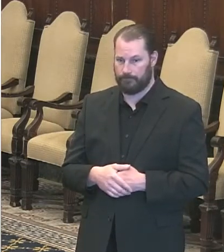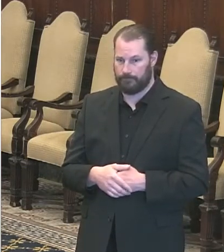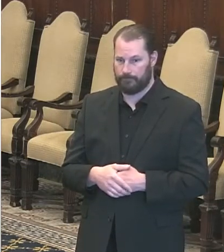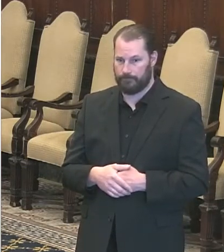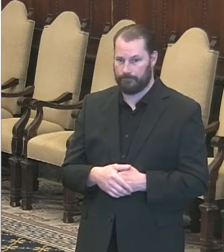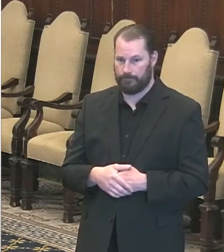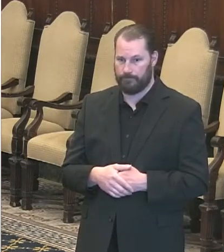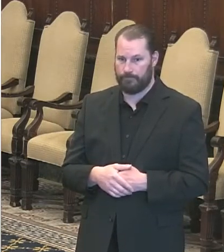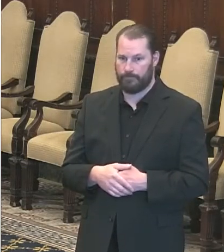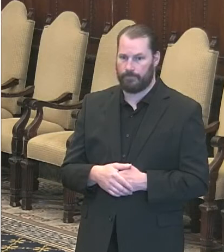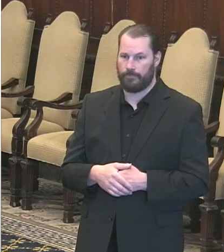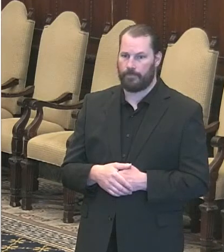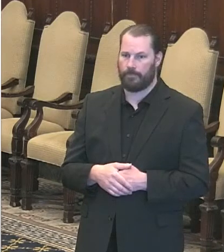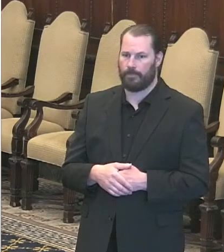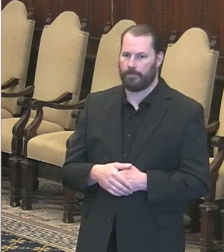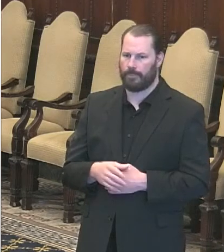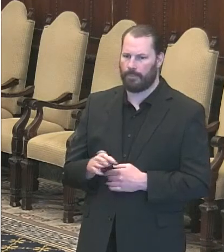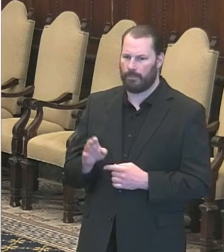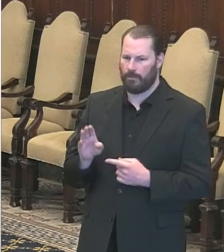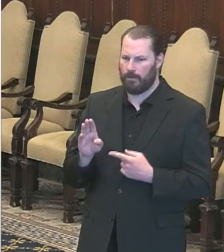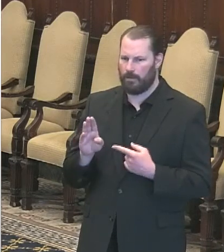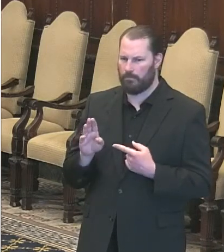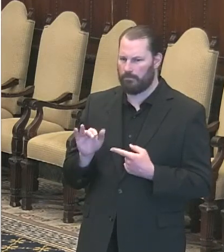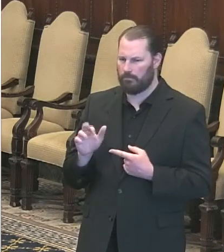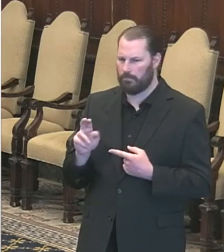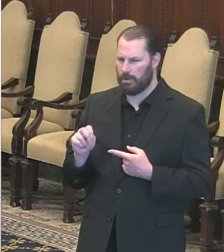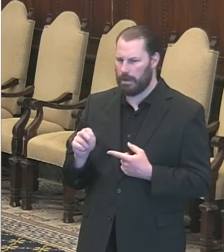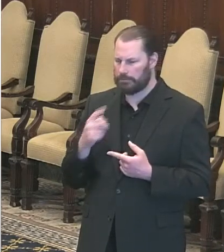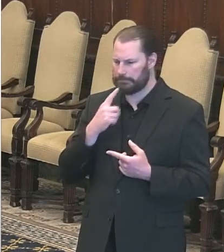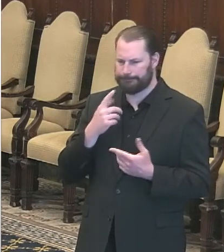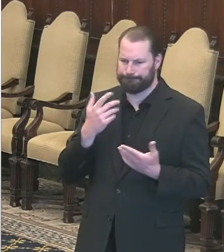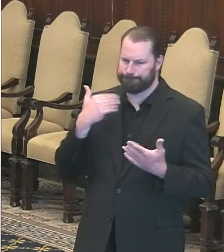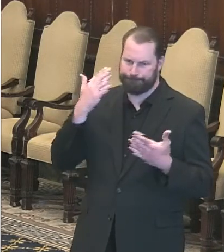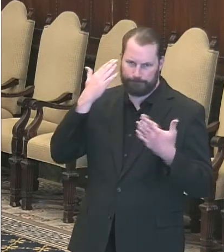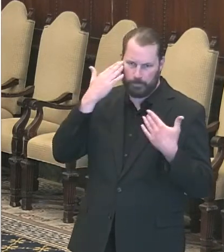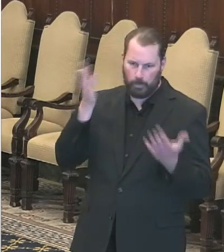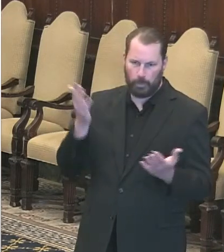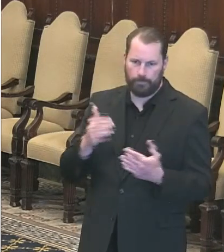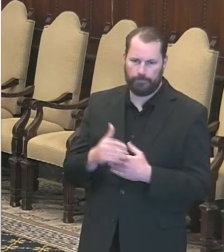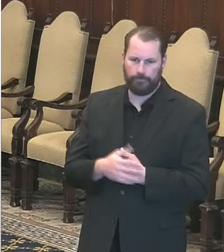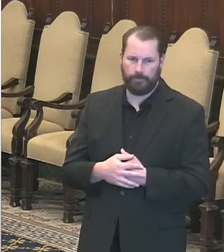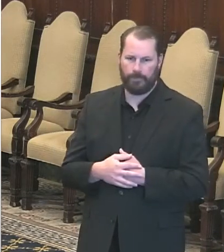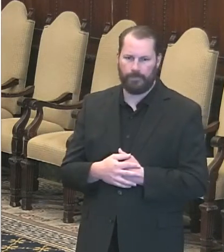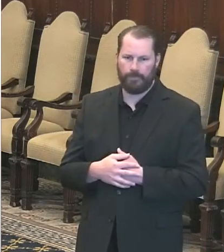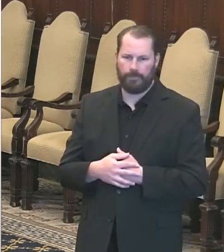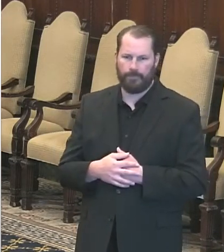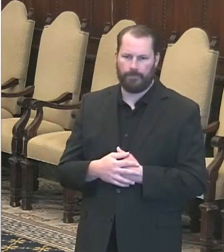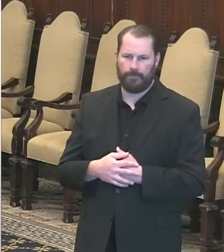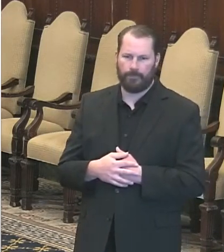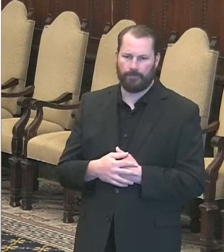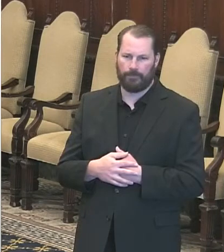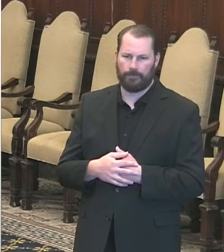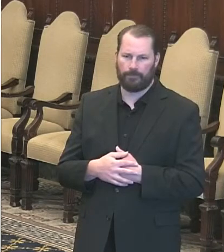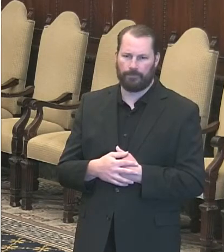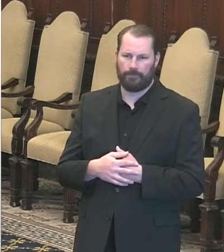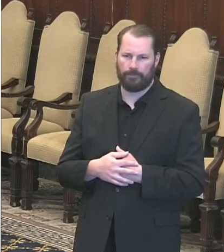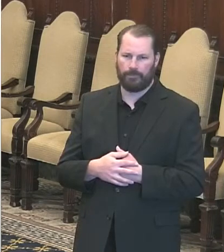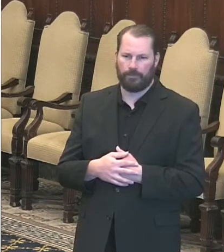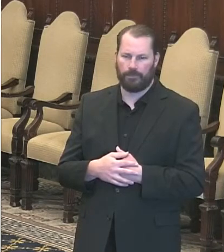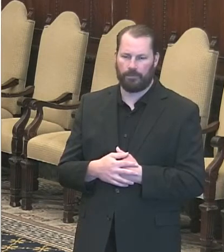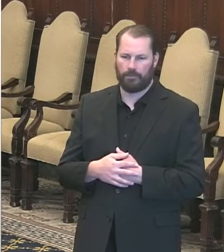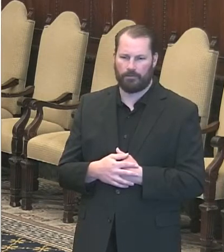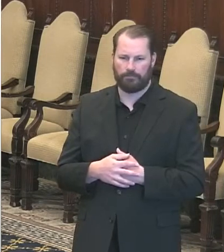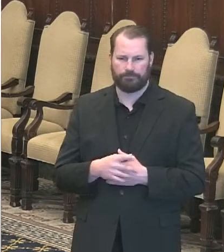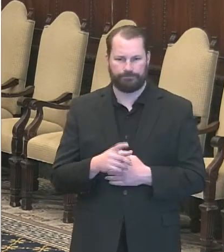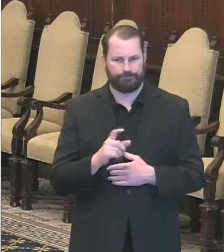Jack, did you have any other questions? Yes. Sorry, my feed cut off. Sorry. Will there be any other? Will